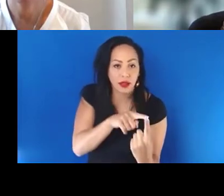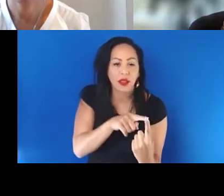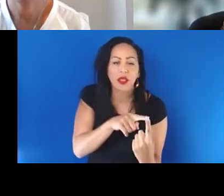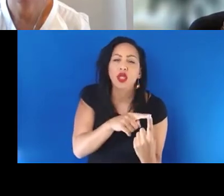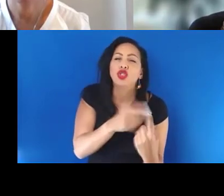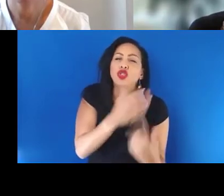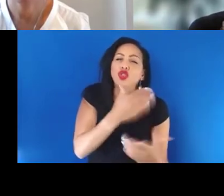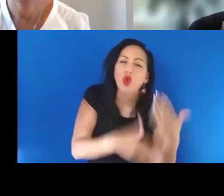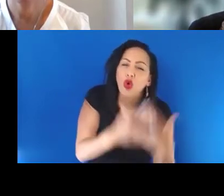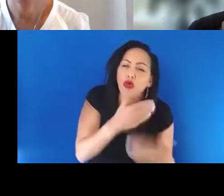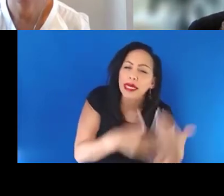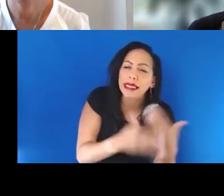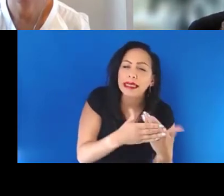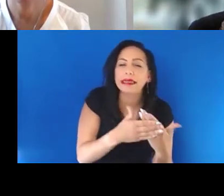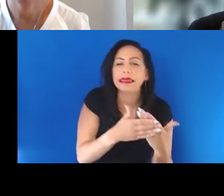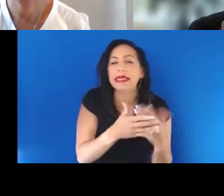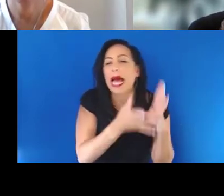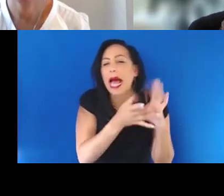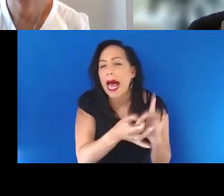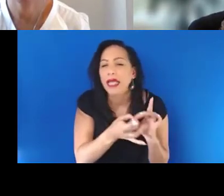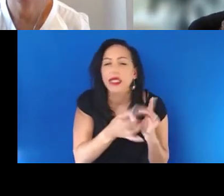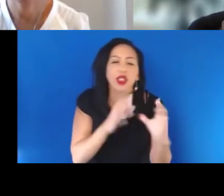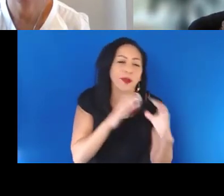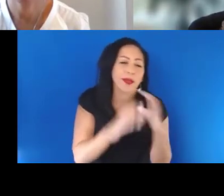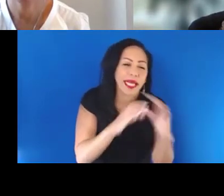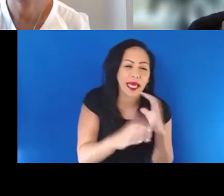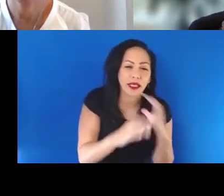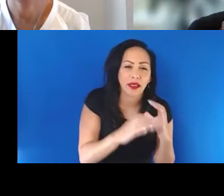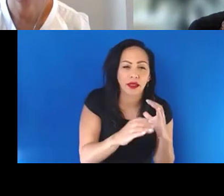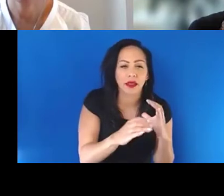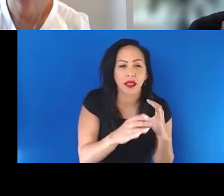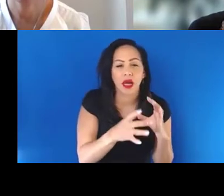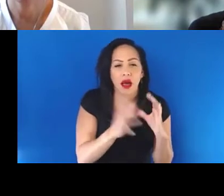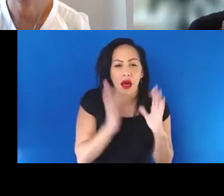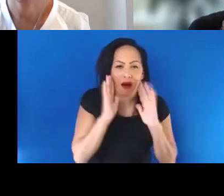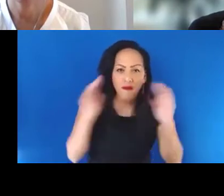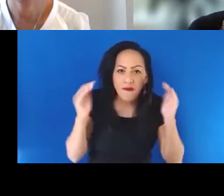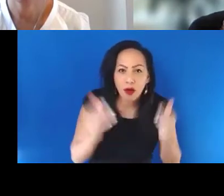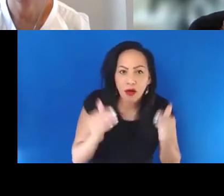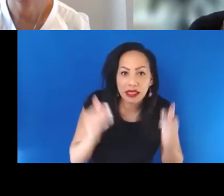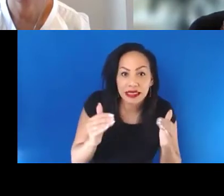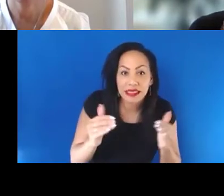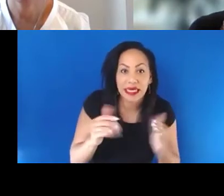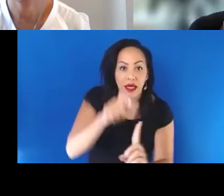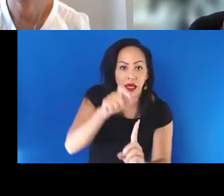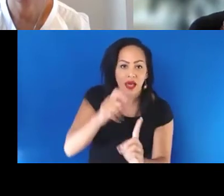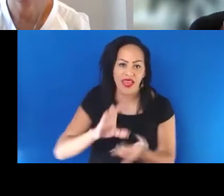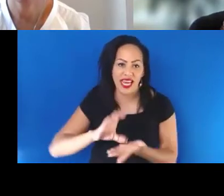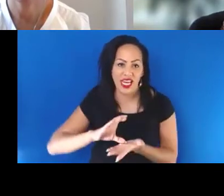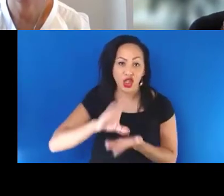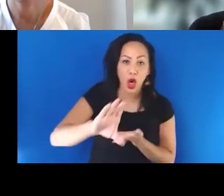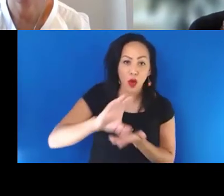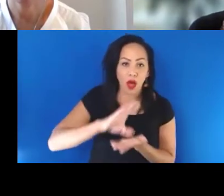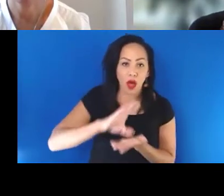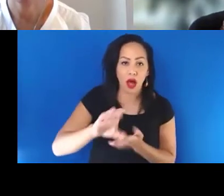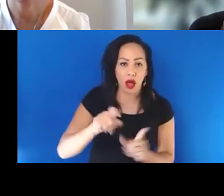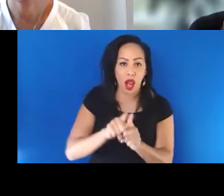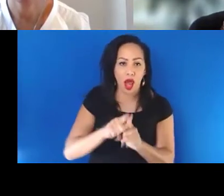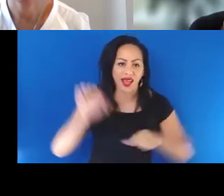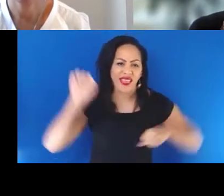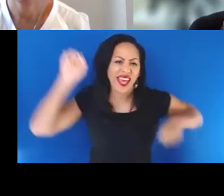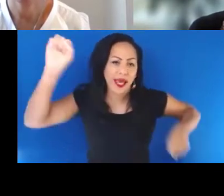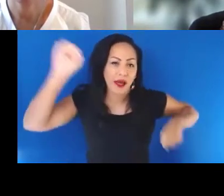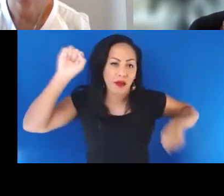stories and communications which are positioning donors and funders as heroes or centered specifically on